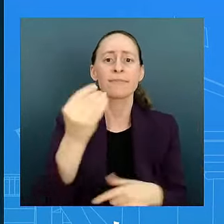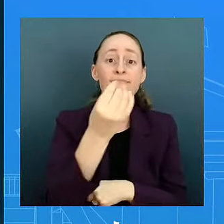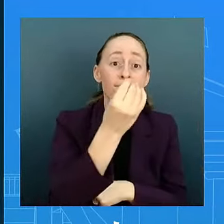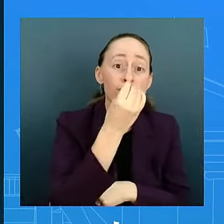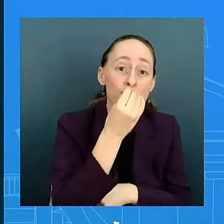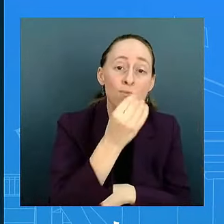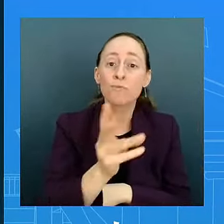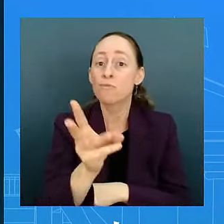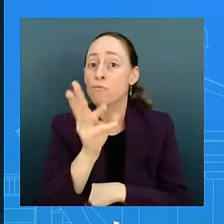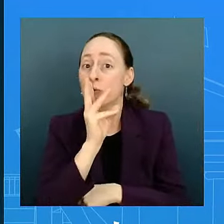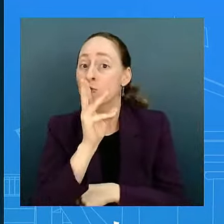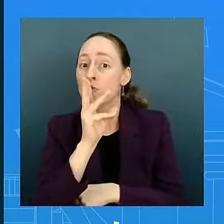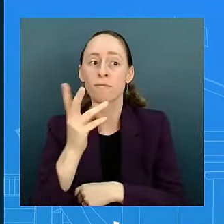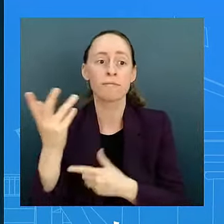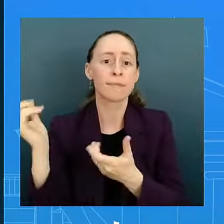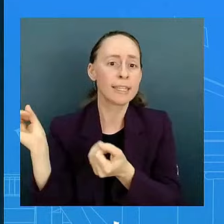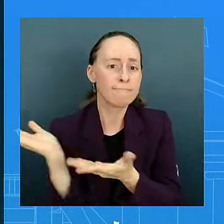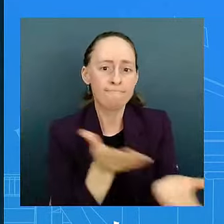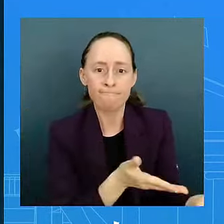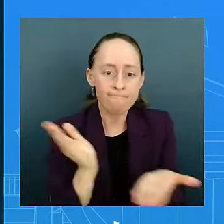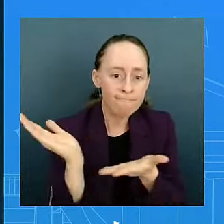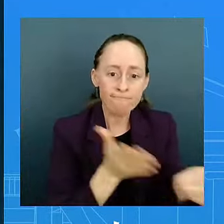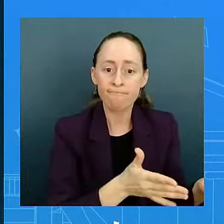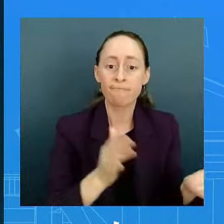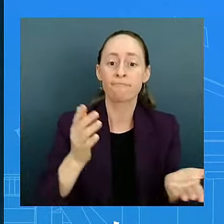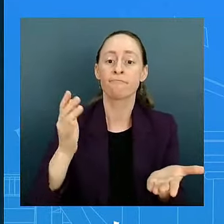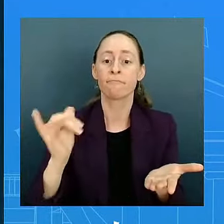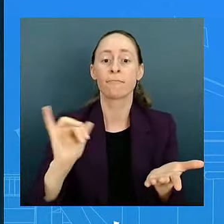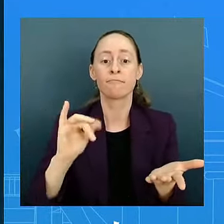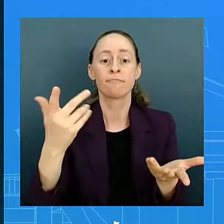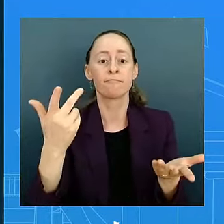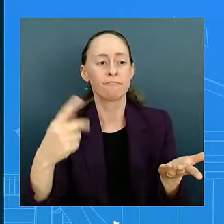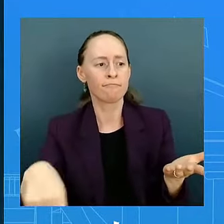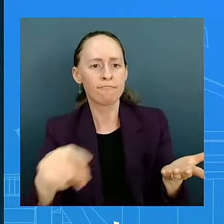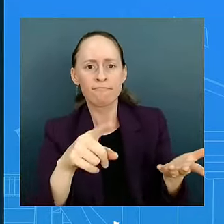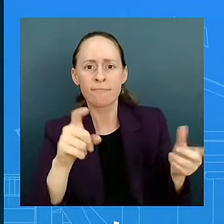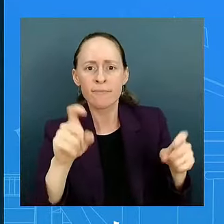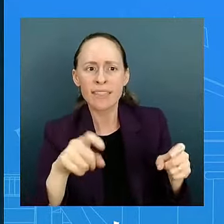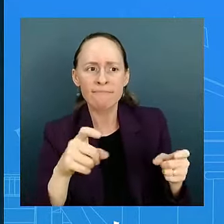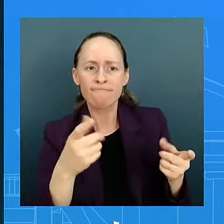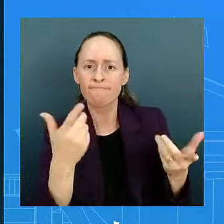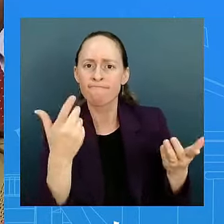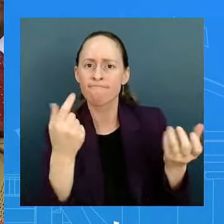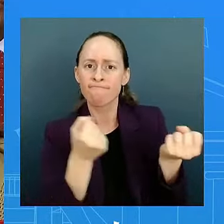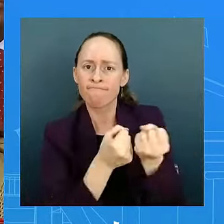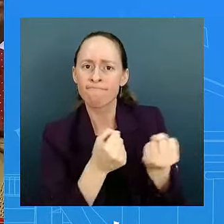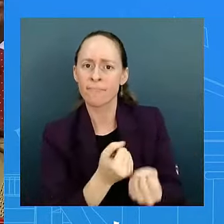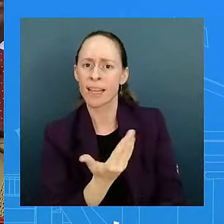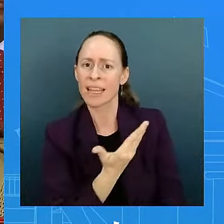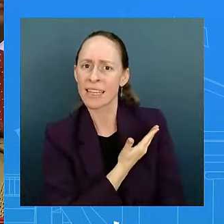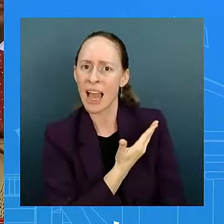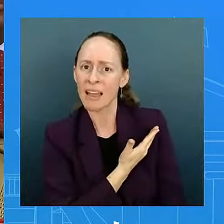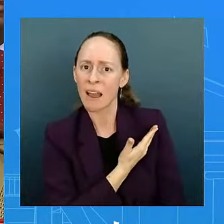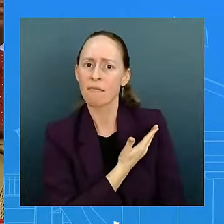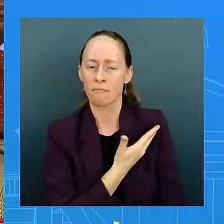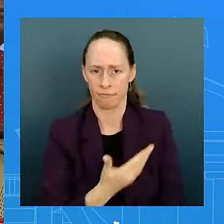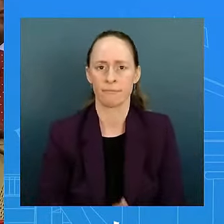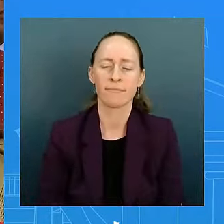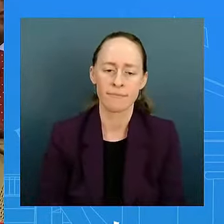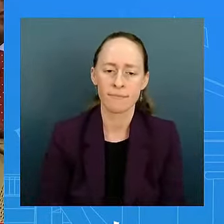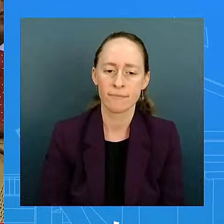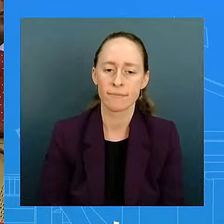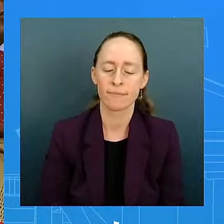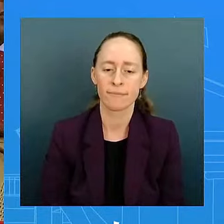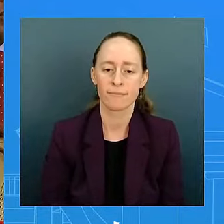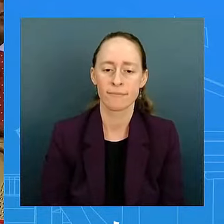Gaza end, and obviously we want to see a de-escalation in tensions as well in the region. And just one other thing closer to home. Can we expect